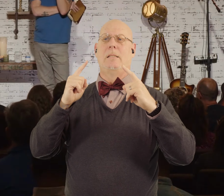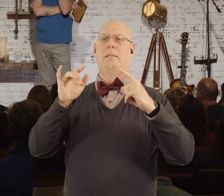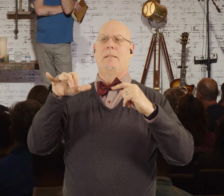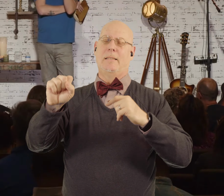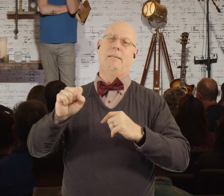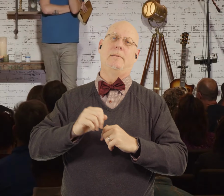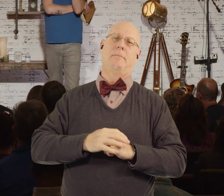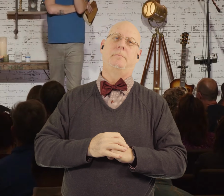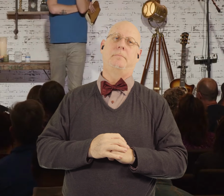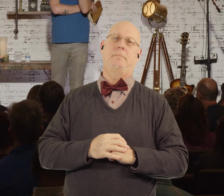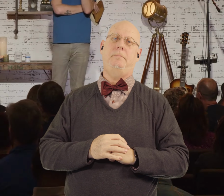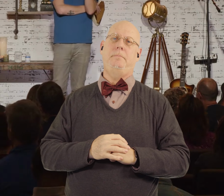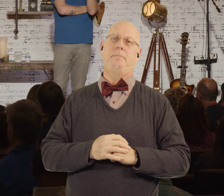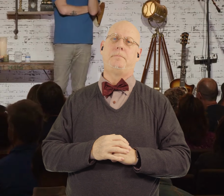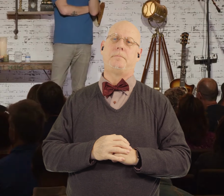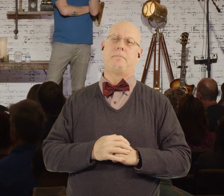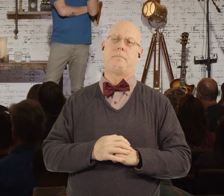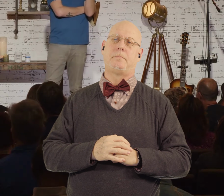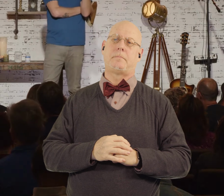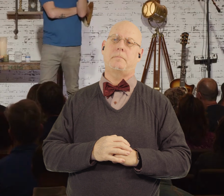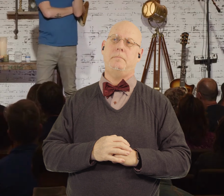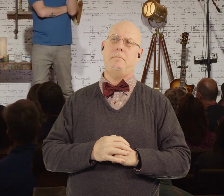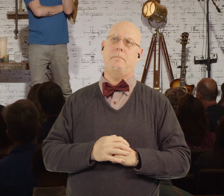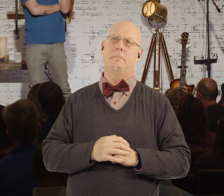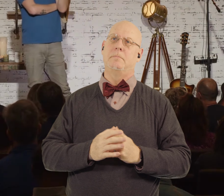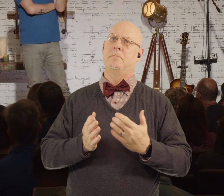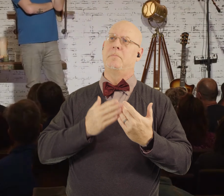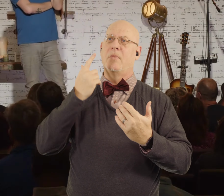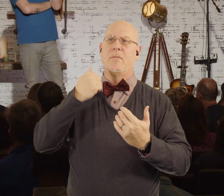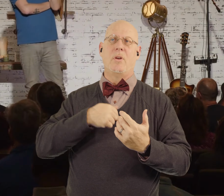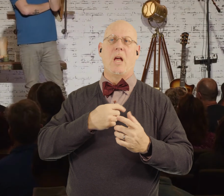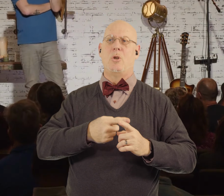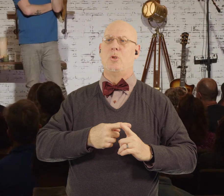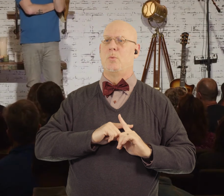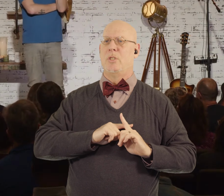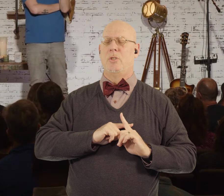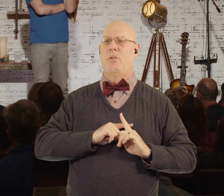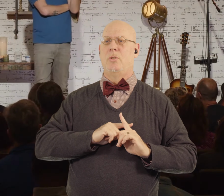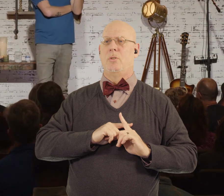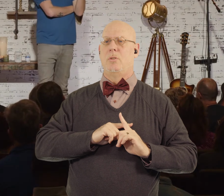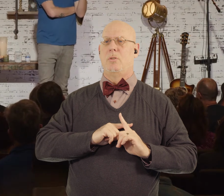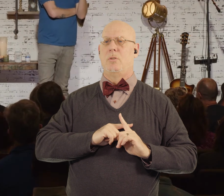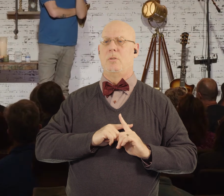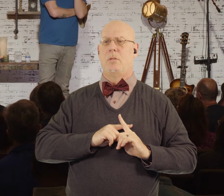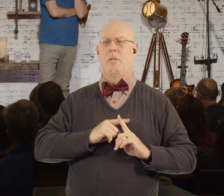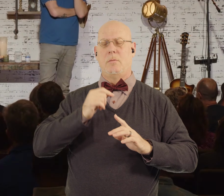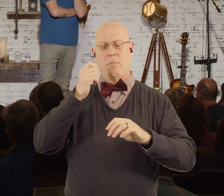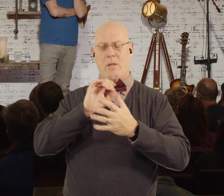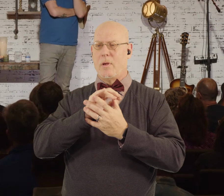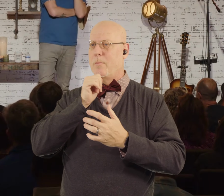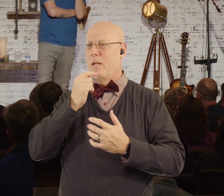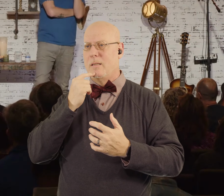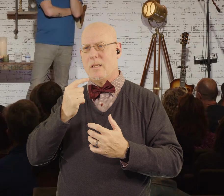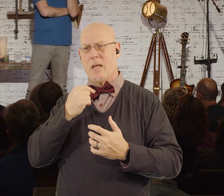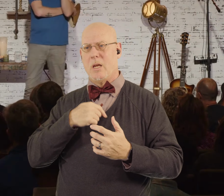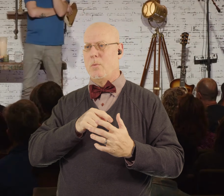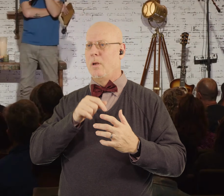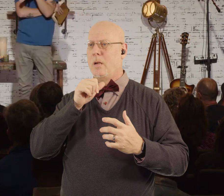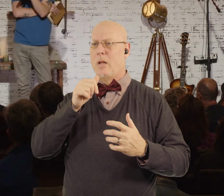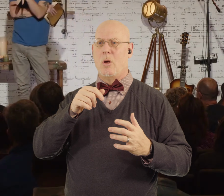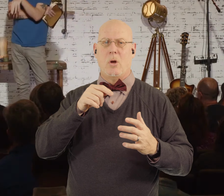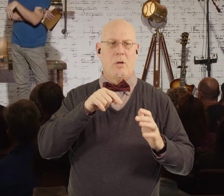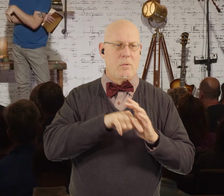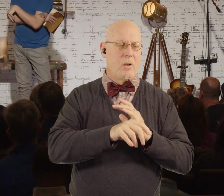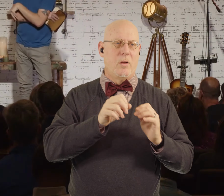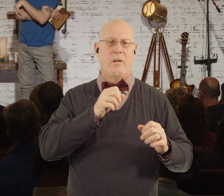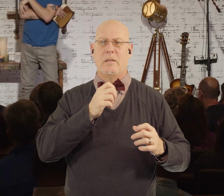We made it. It's so easy for us as Christians, And believe me, I'm not saying we